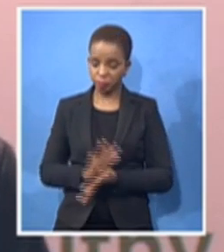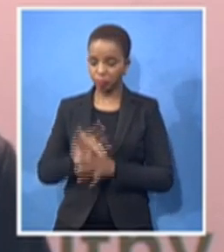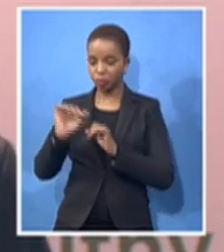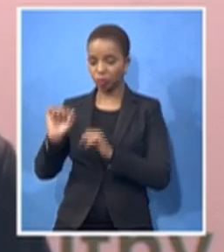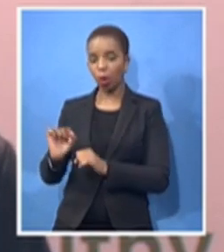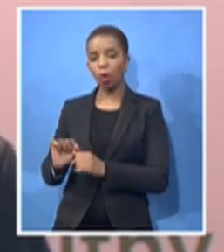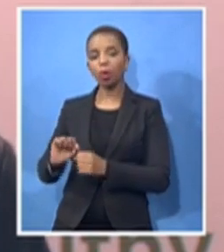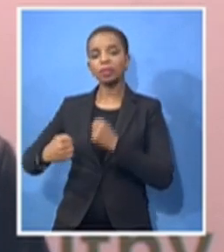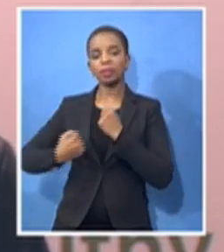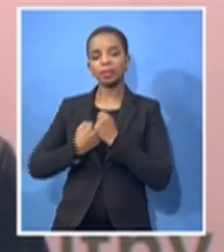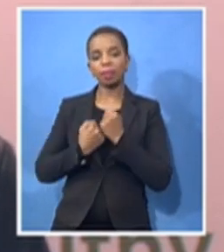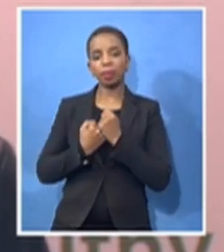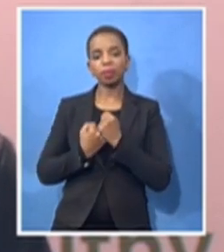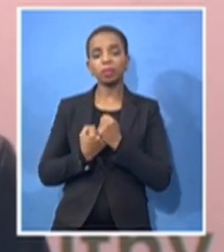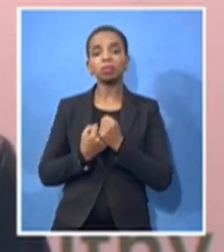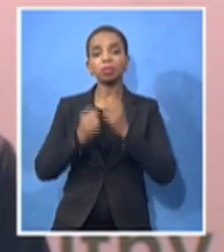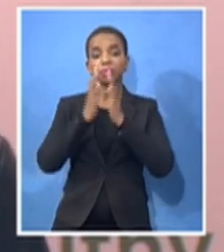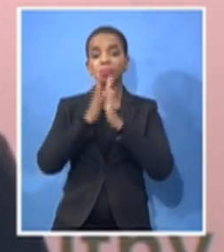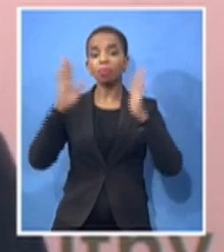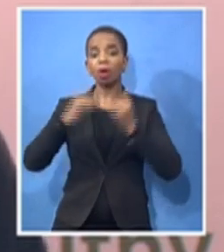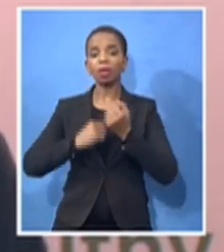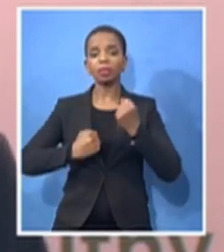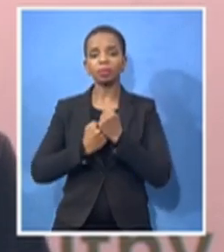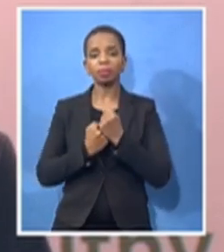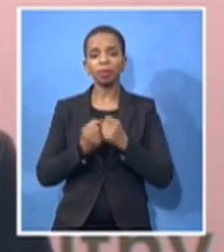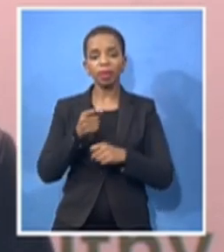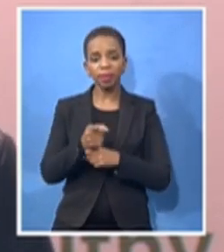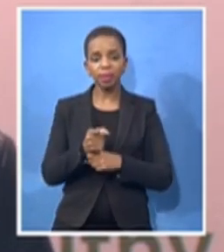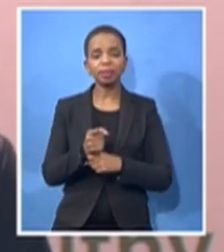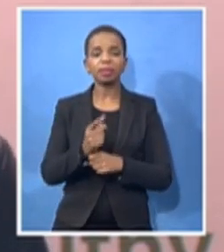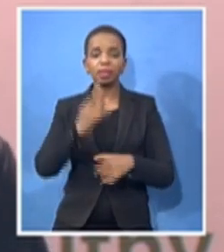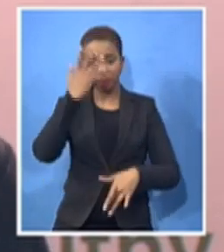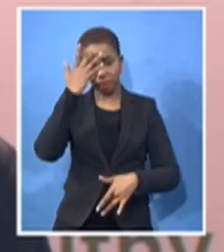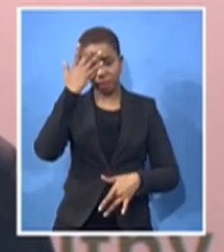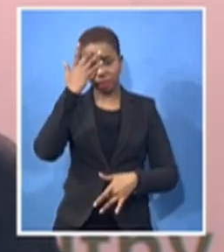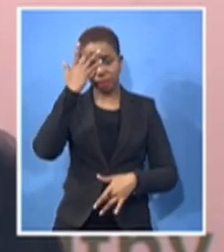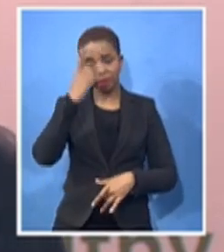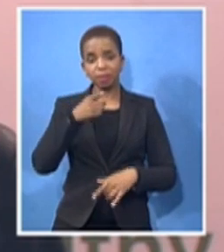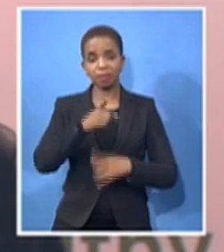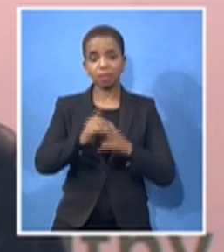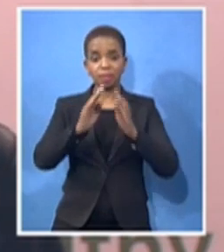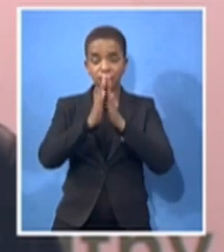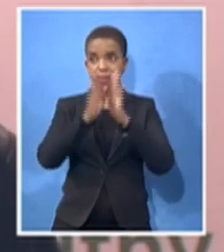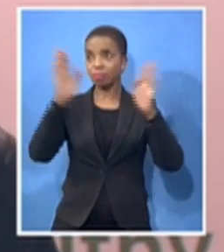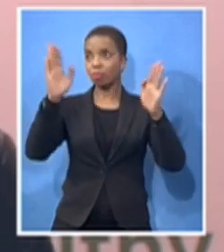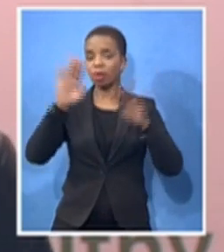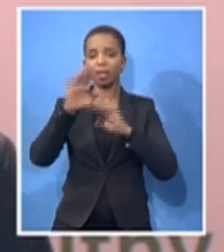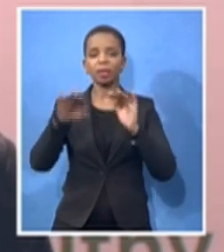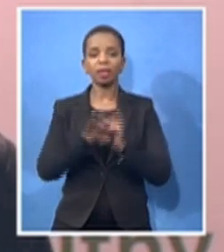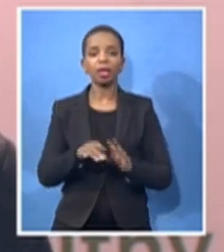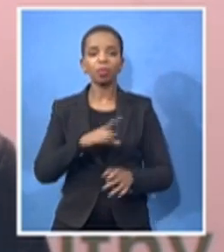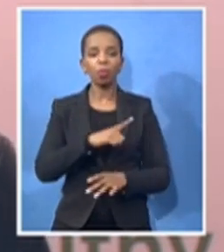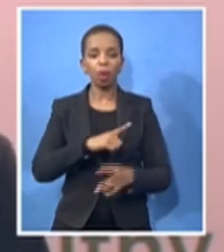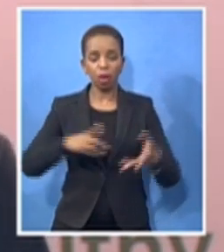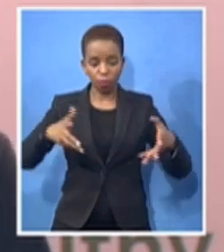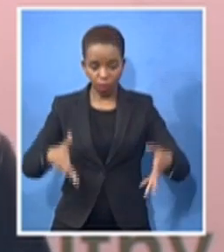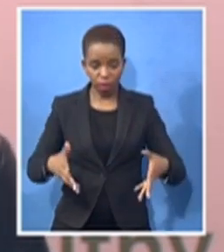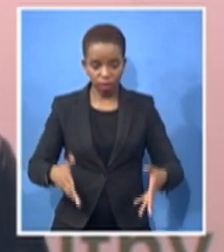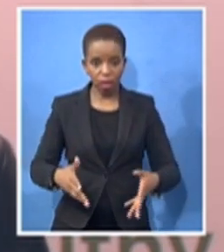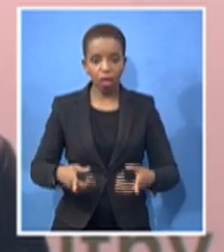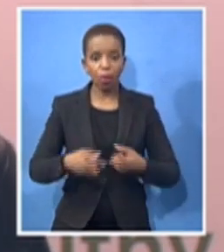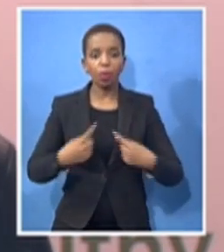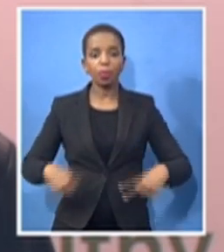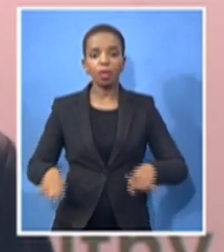itself. It's broader than what has brought us here. We've been with you the other time we were together at the